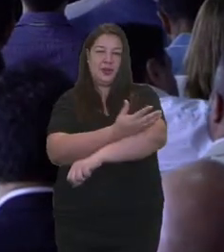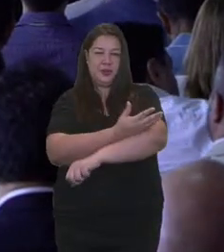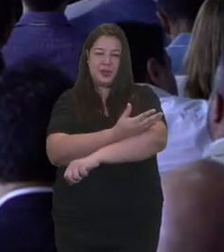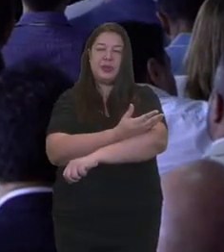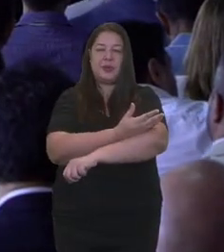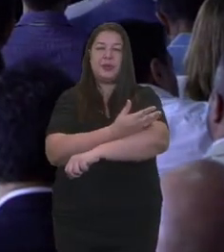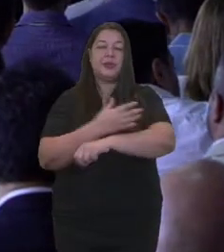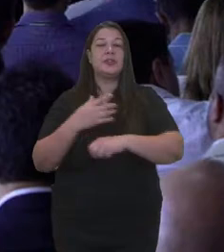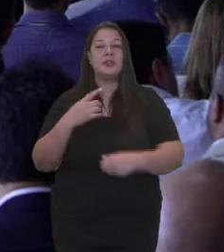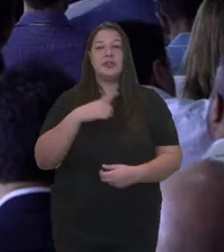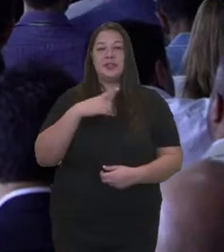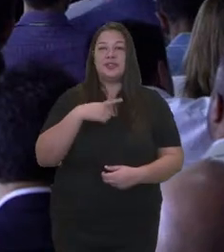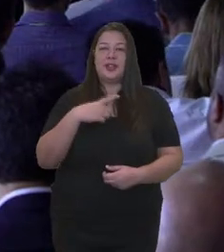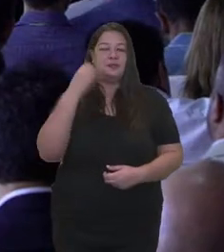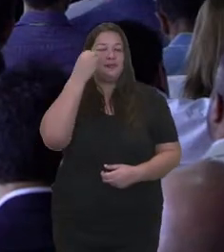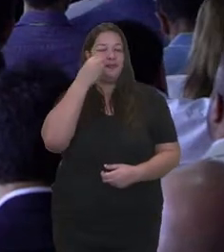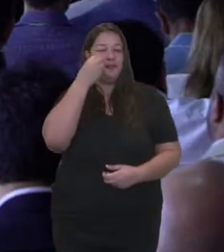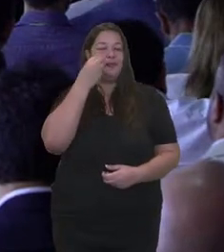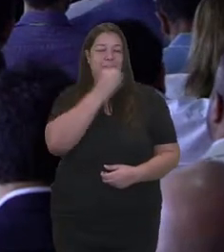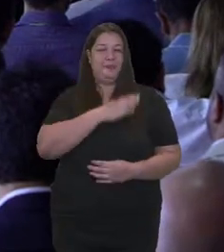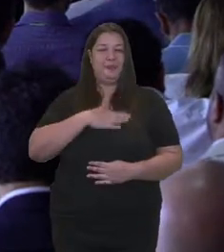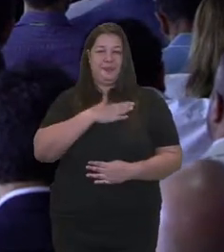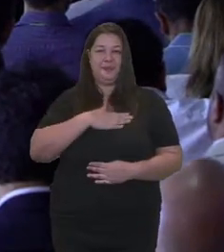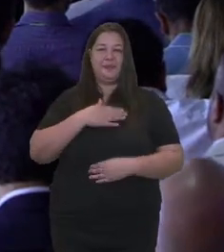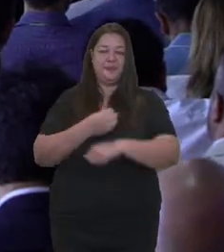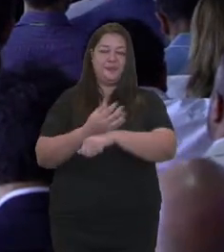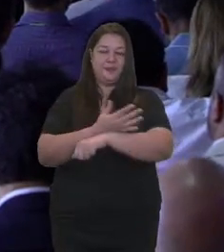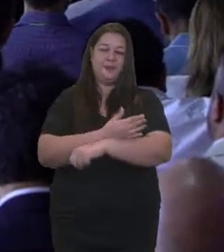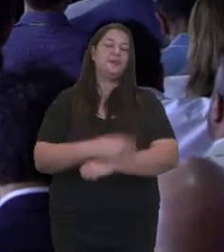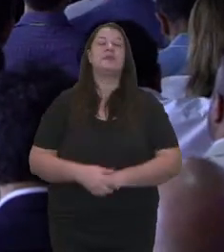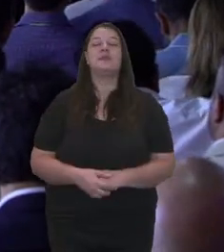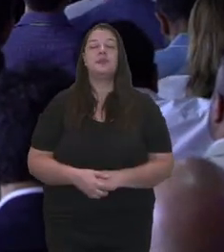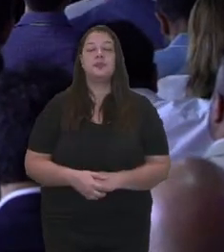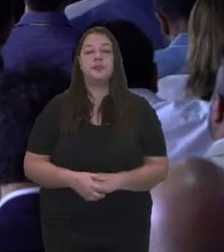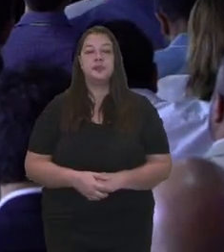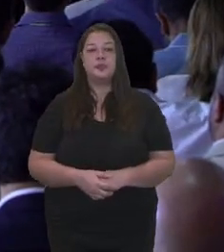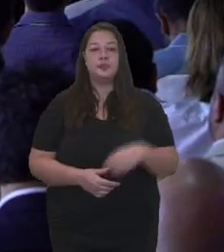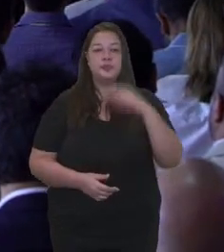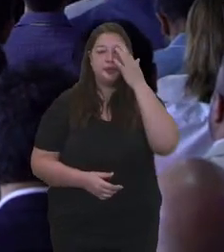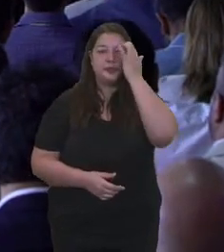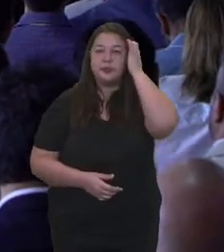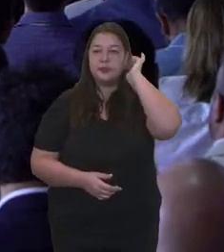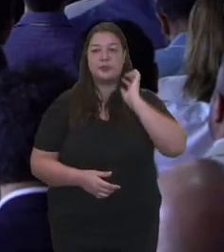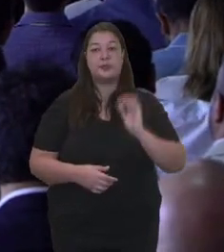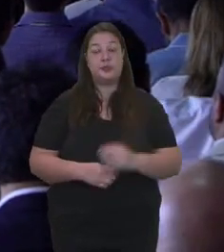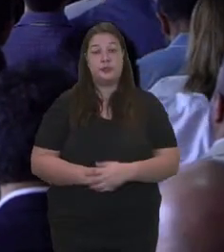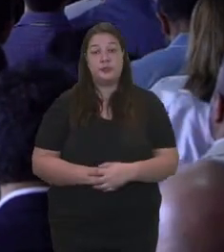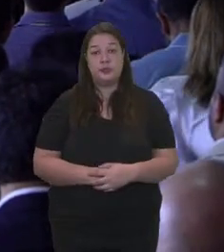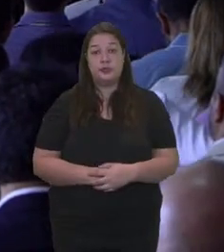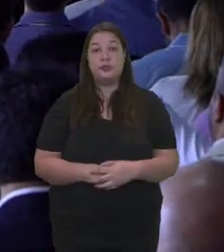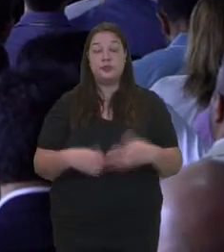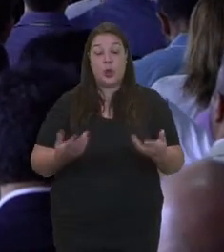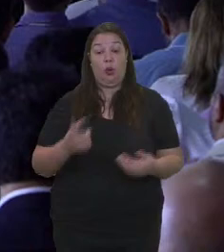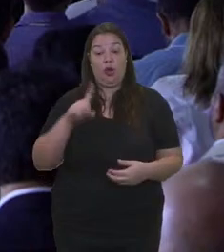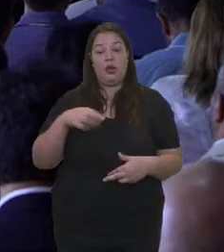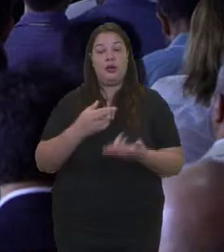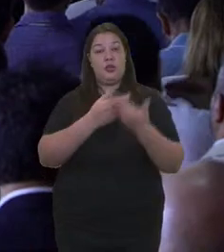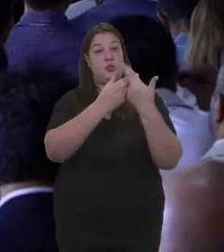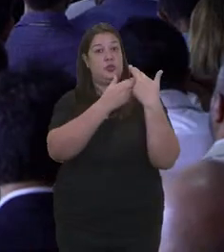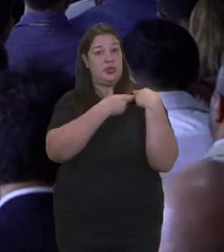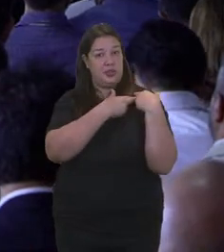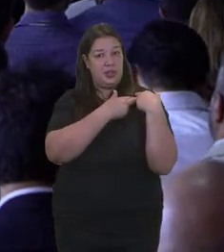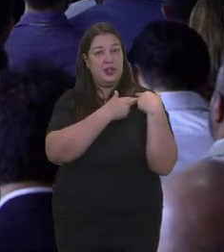emotion. And that's why I'm so touched. Especially for two reasons. First, I feel